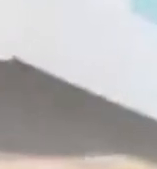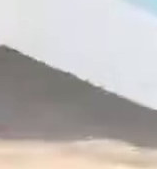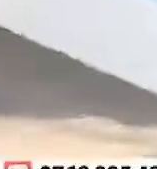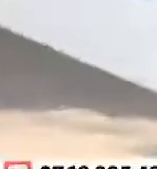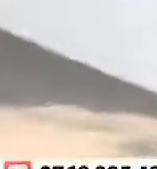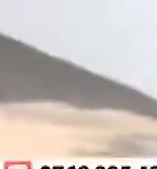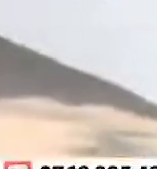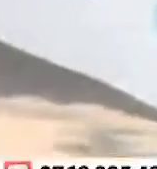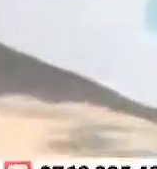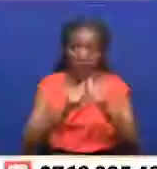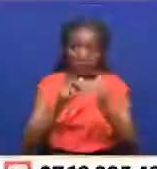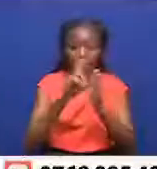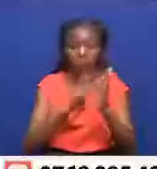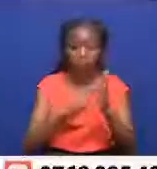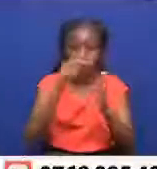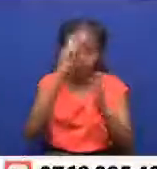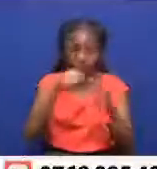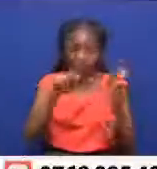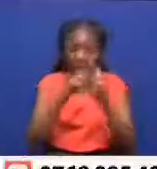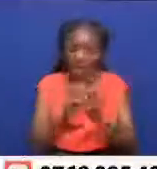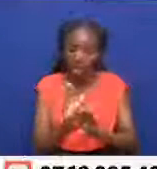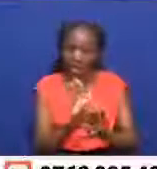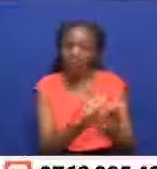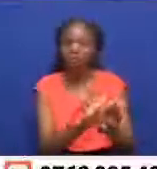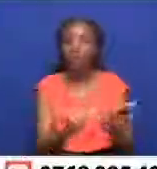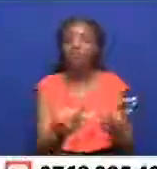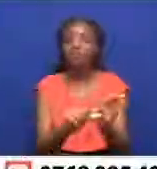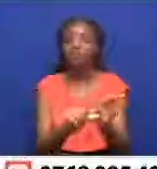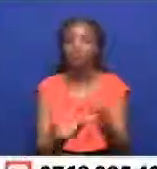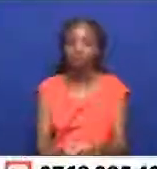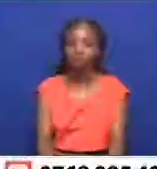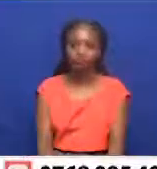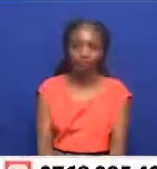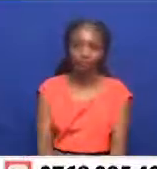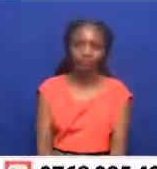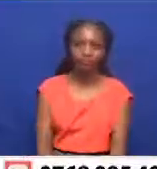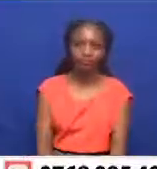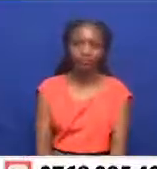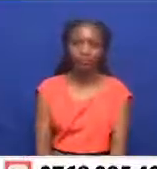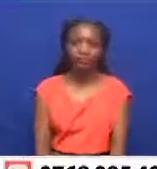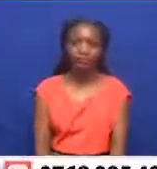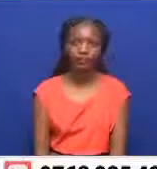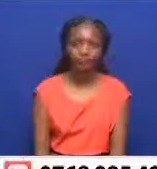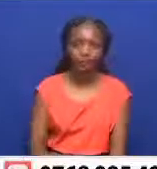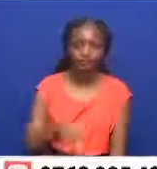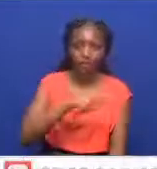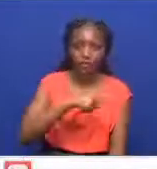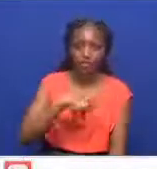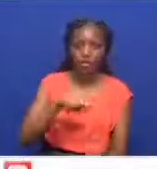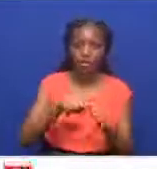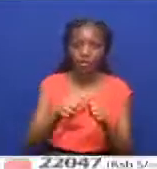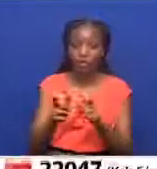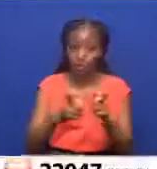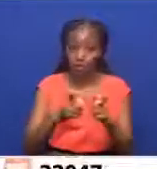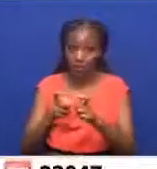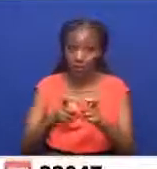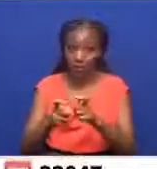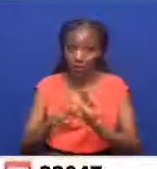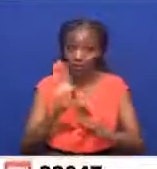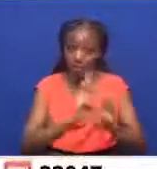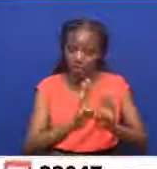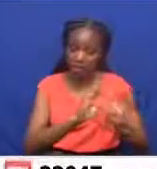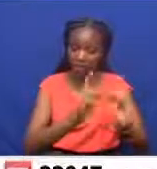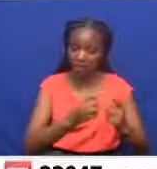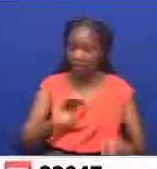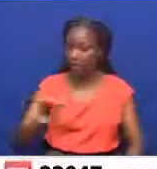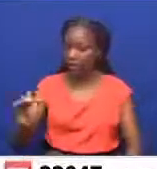necessary precautions in order to avoid the looming surge. The weekend, we continue to monitor trends across different